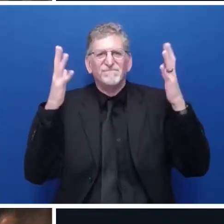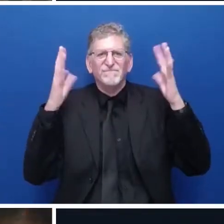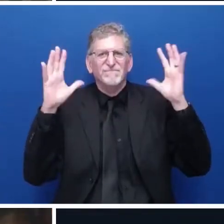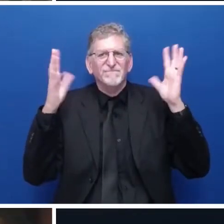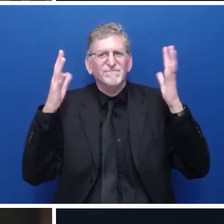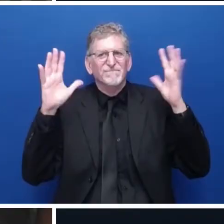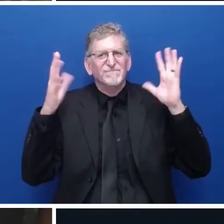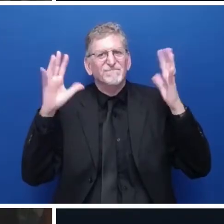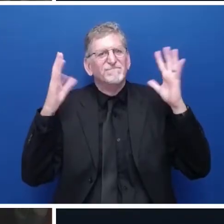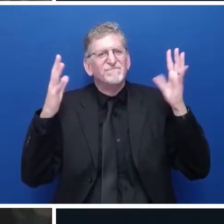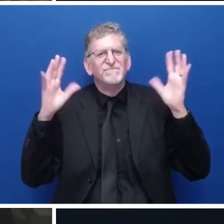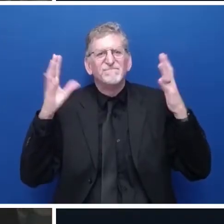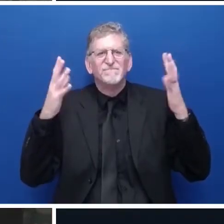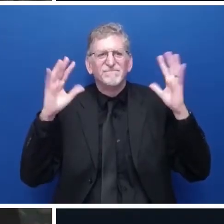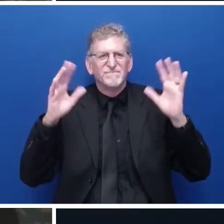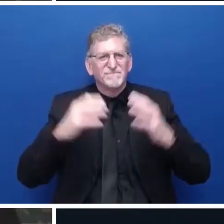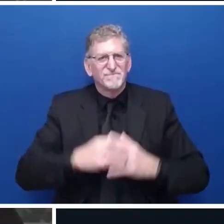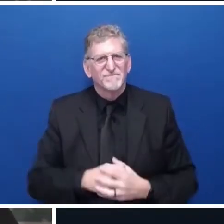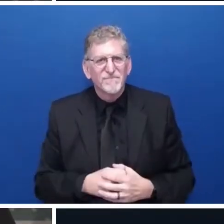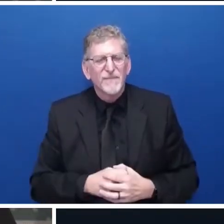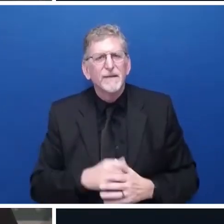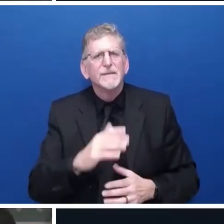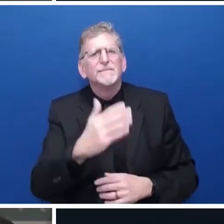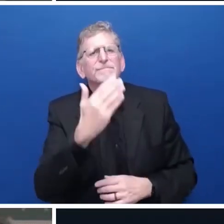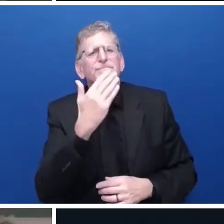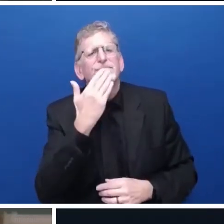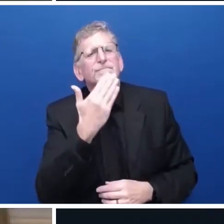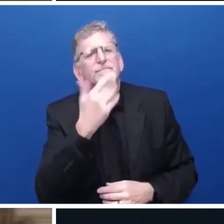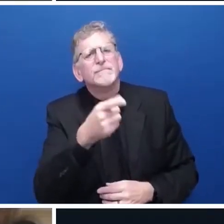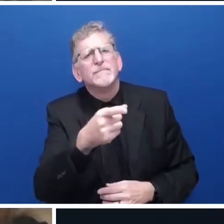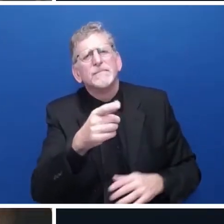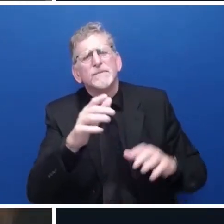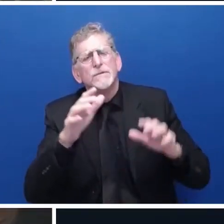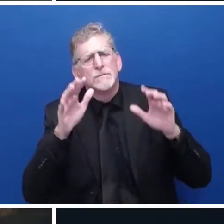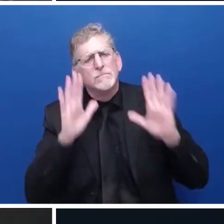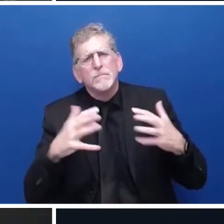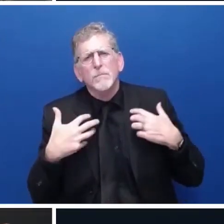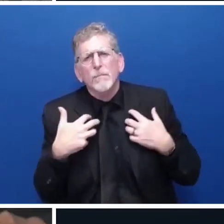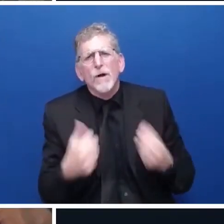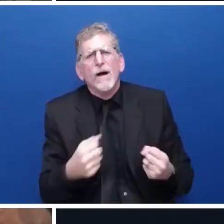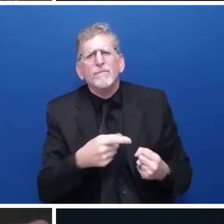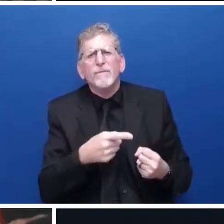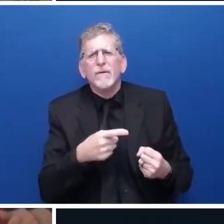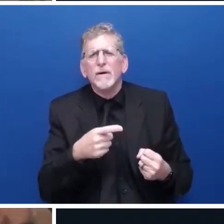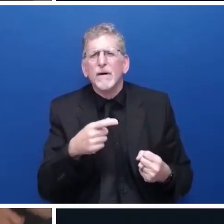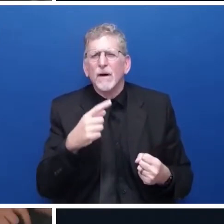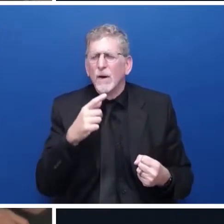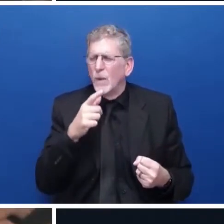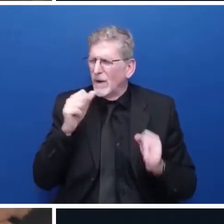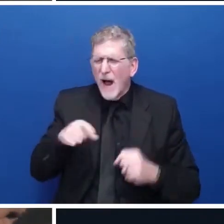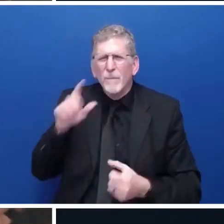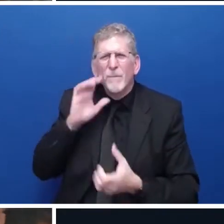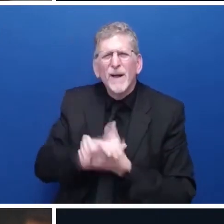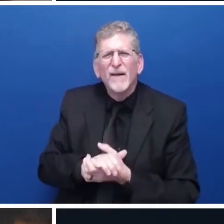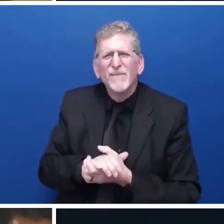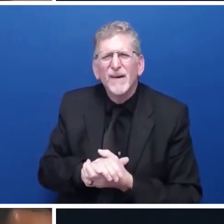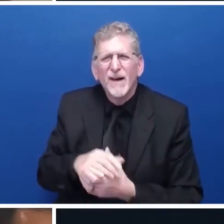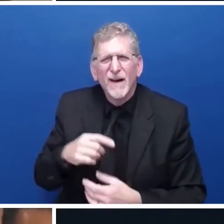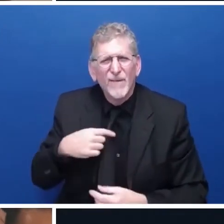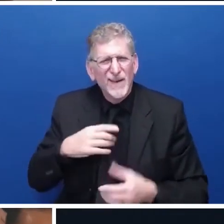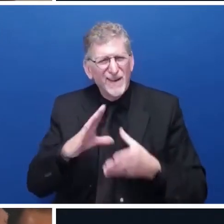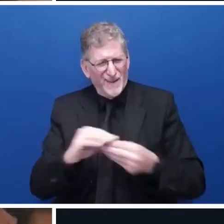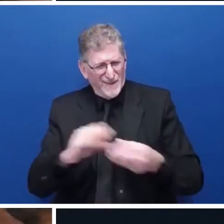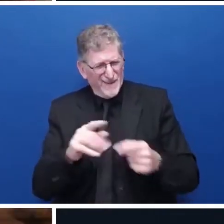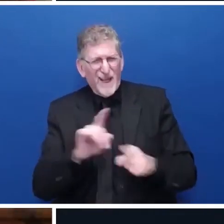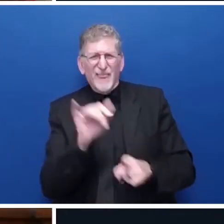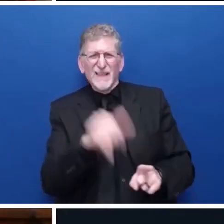And thank you for your great bravery. And who can believe that we're even speaking about things like this? 15 years ago, if somebody was up here and